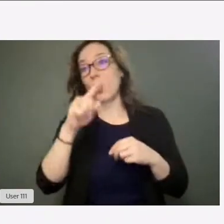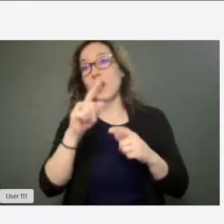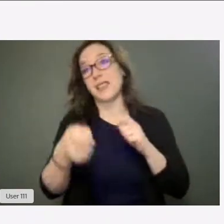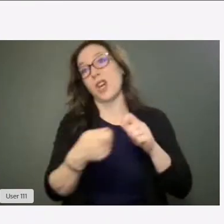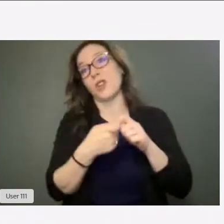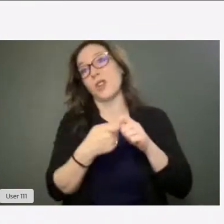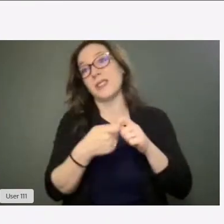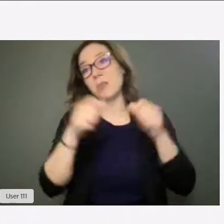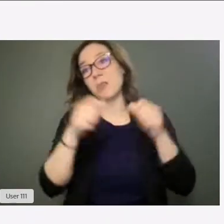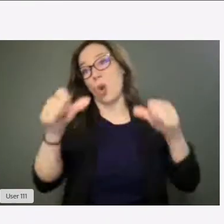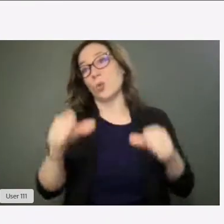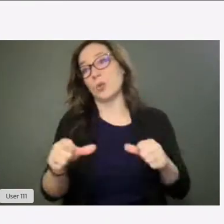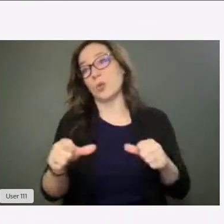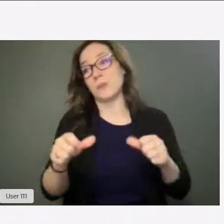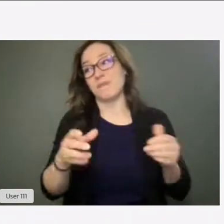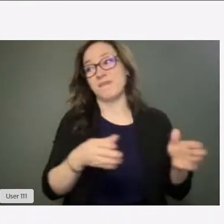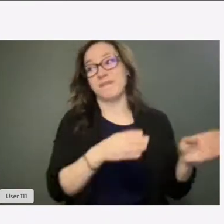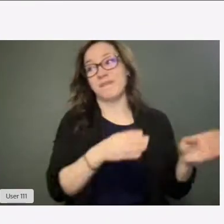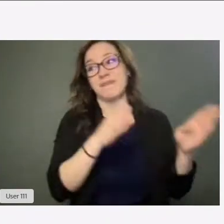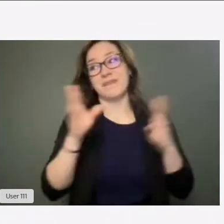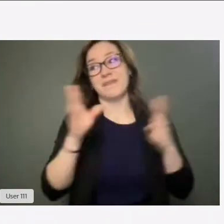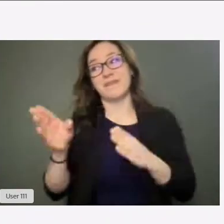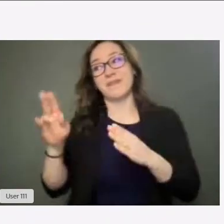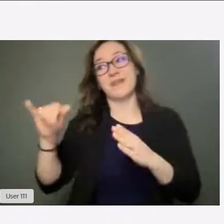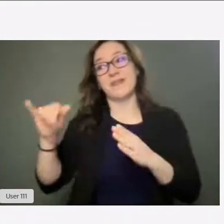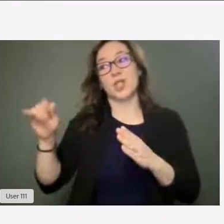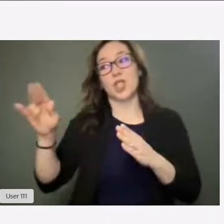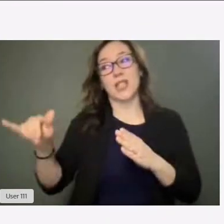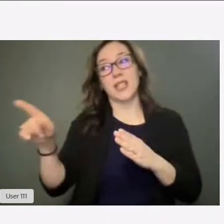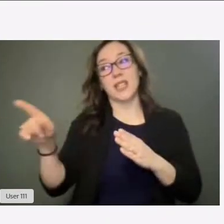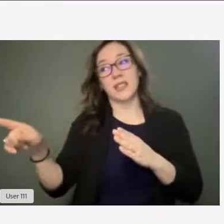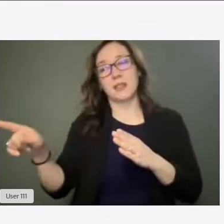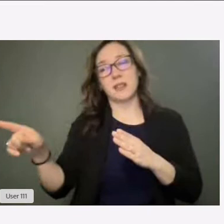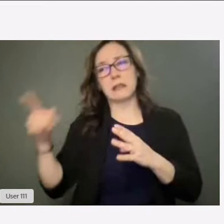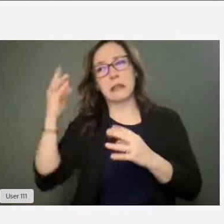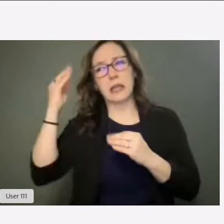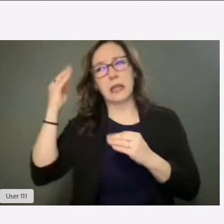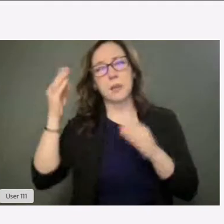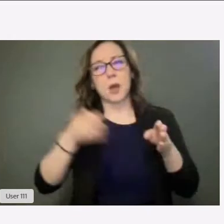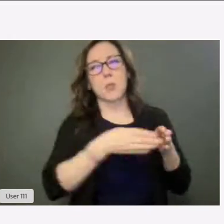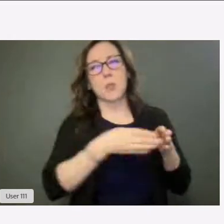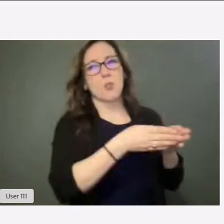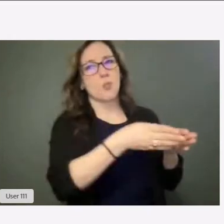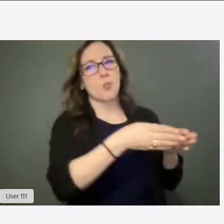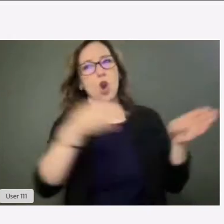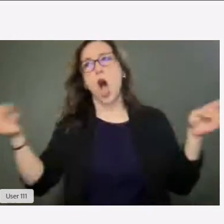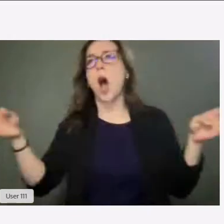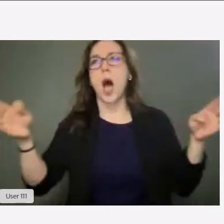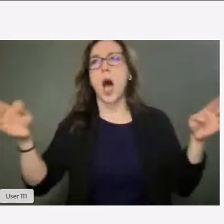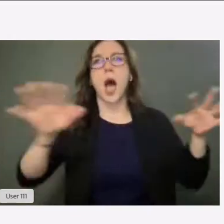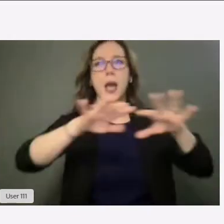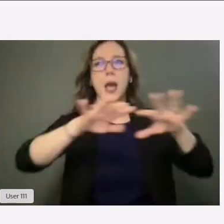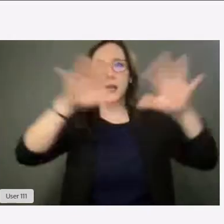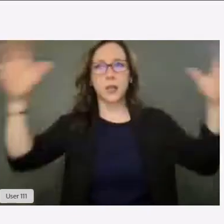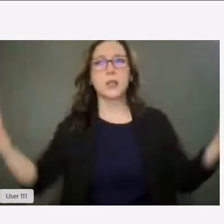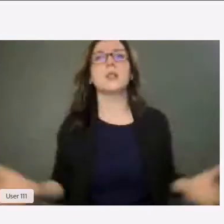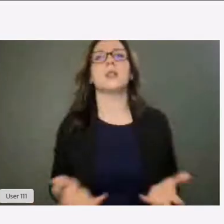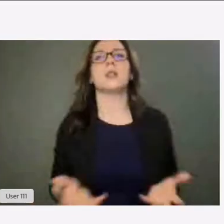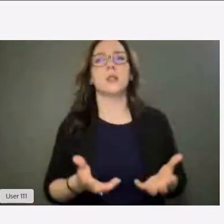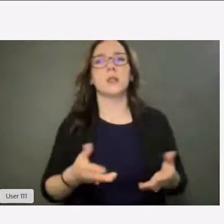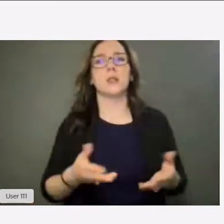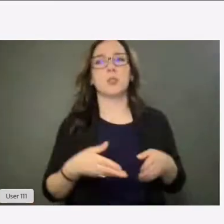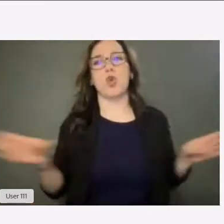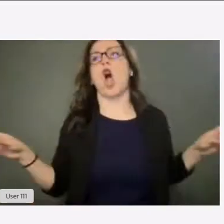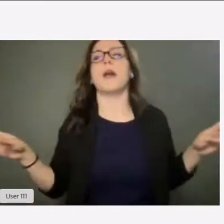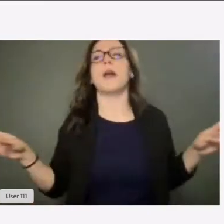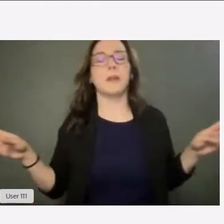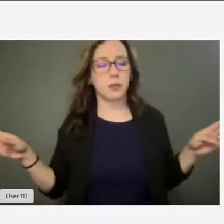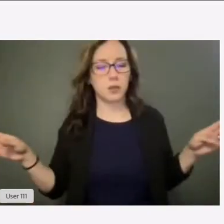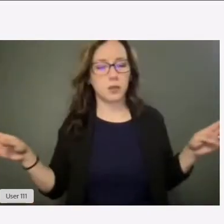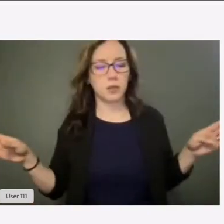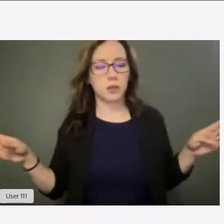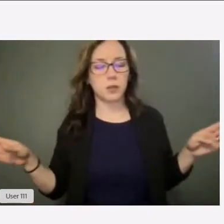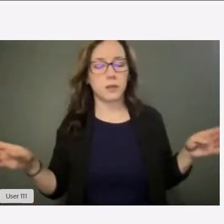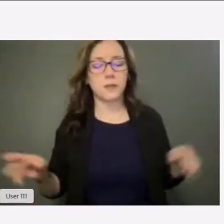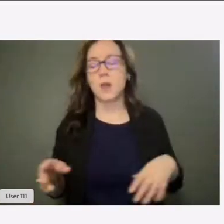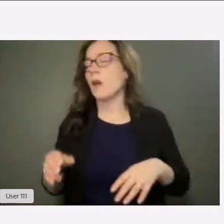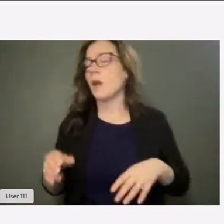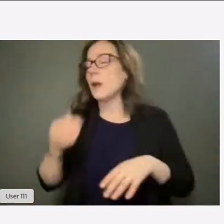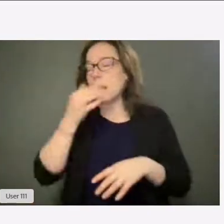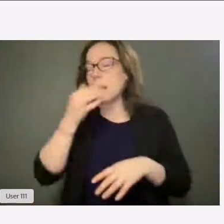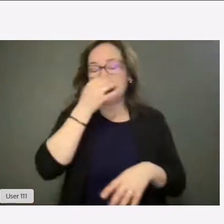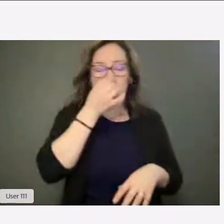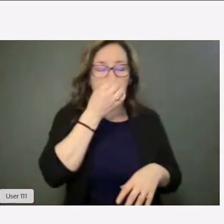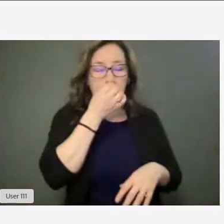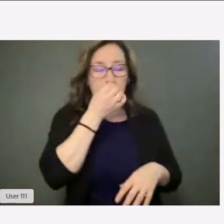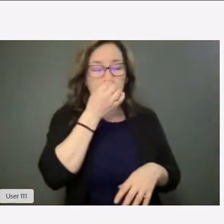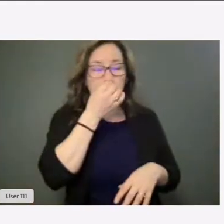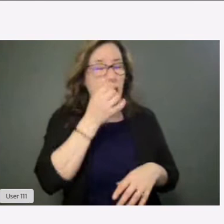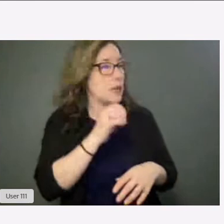Ginny, I'm going to defer to you on that one. Ginny, let's think about this broadly. I would say maybe not under the community. I mean, it wouldn't